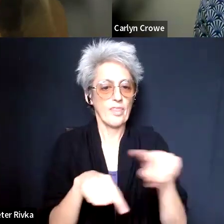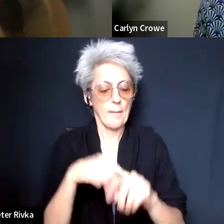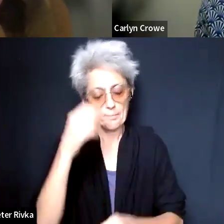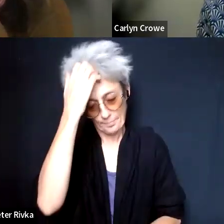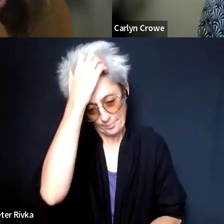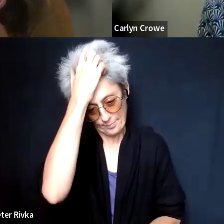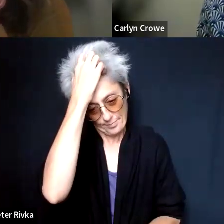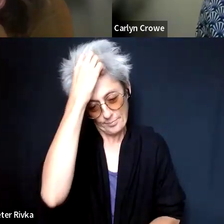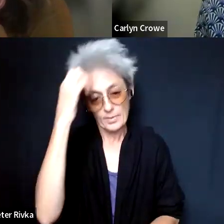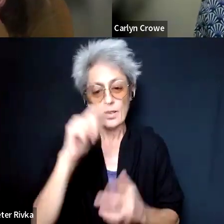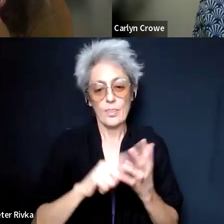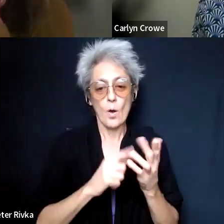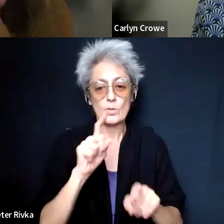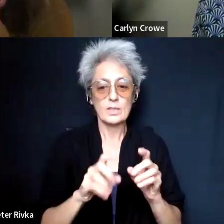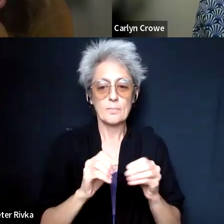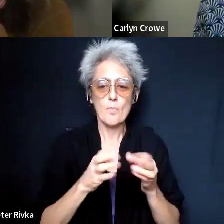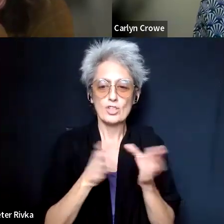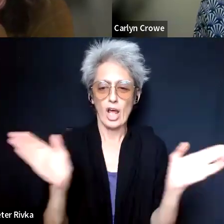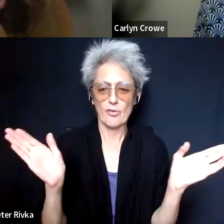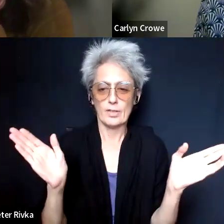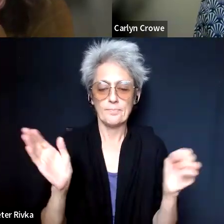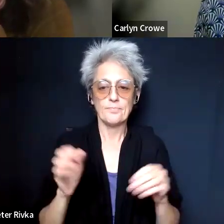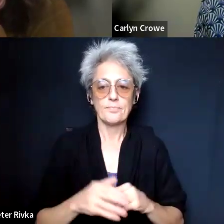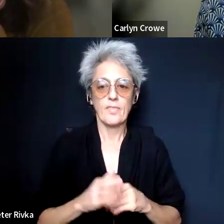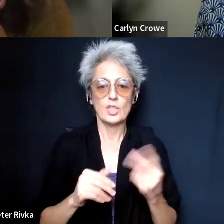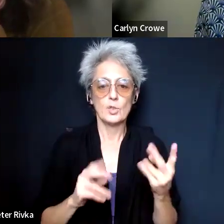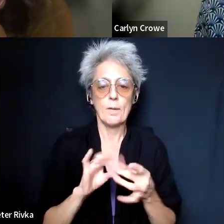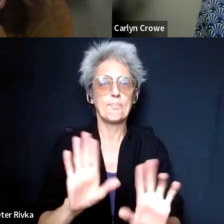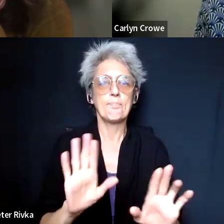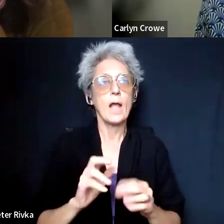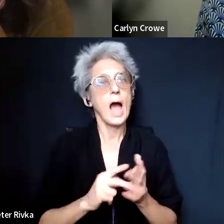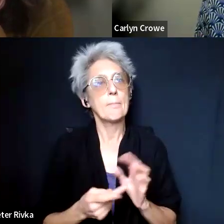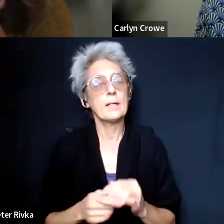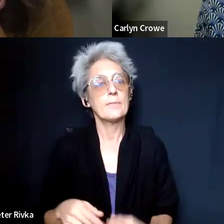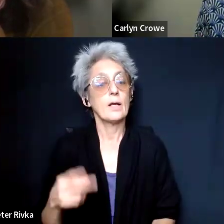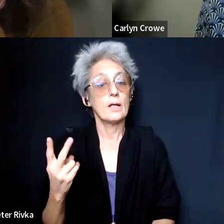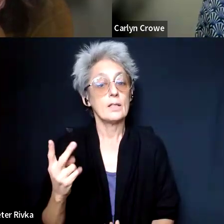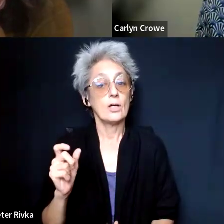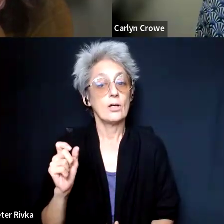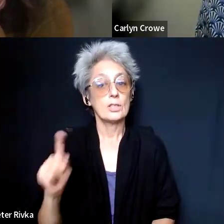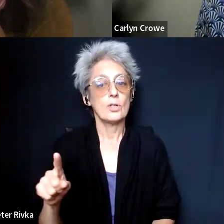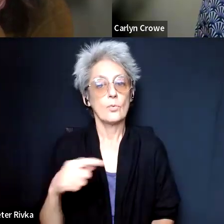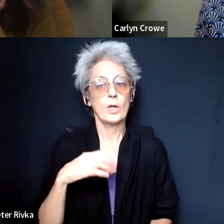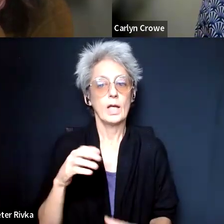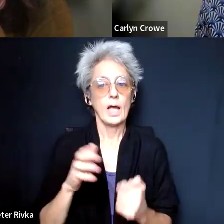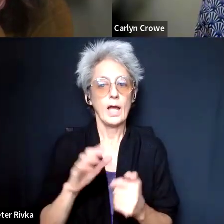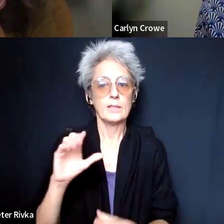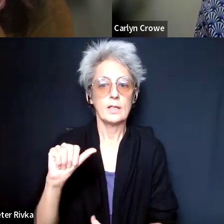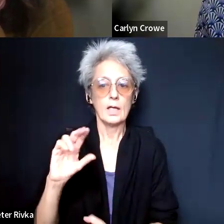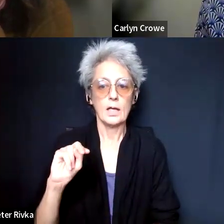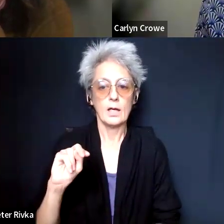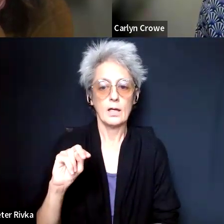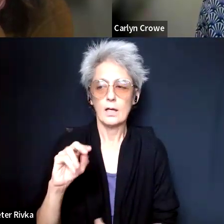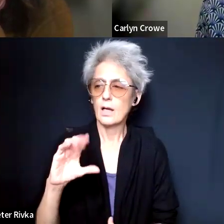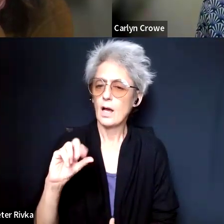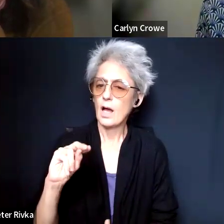general than the two questions that we had asked the congressional candidates. So if you are